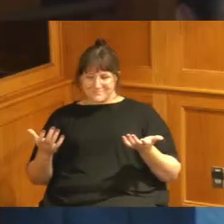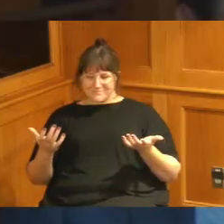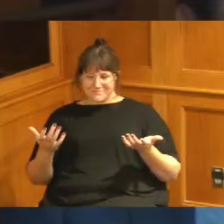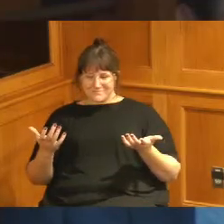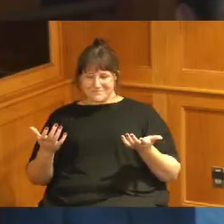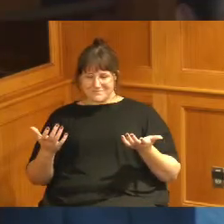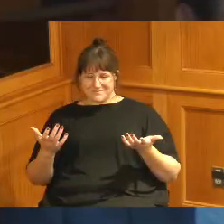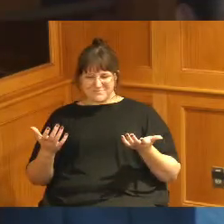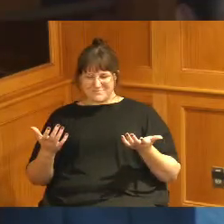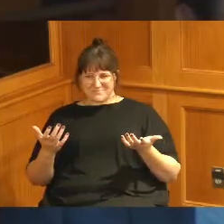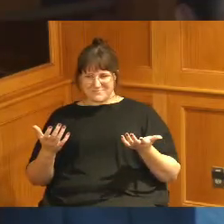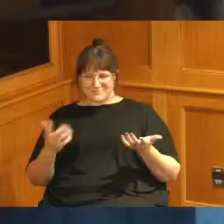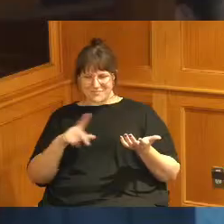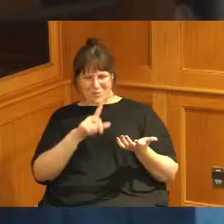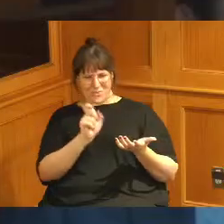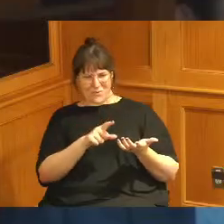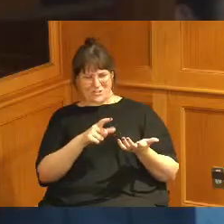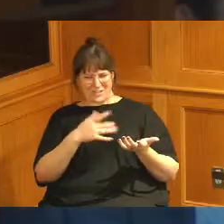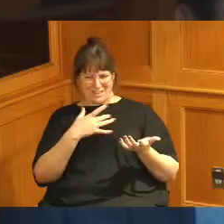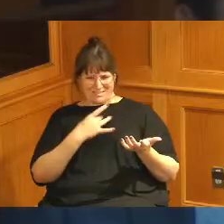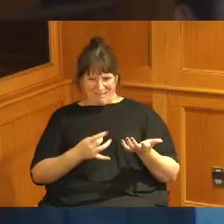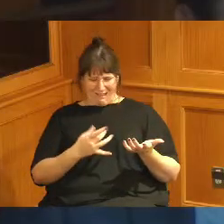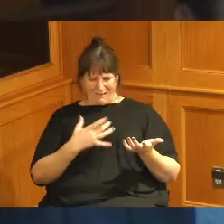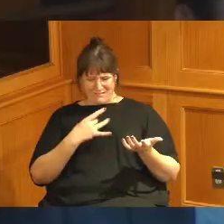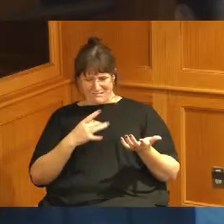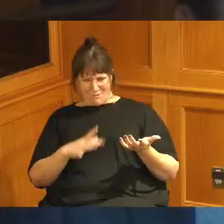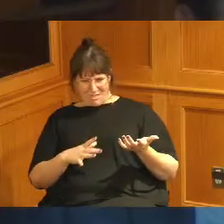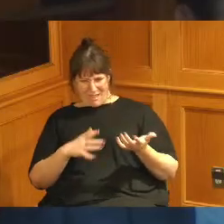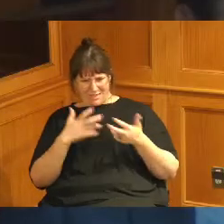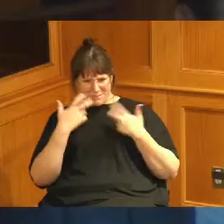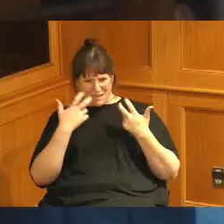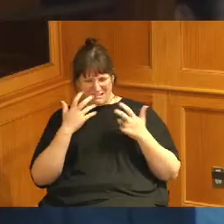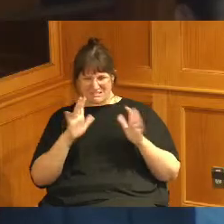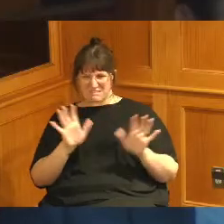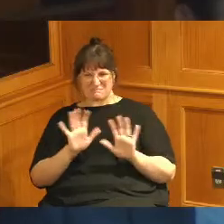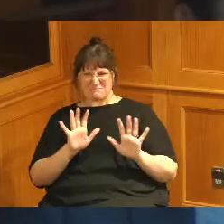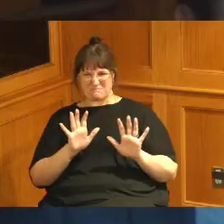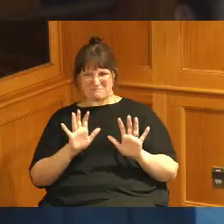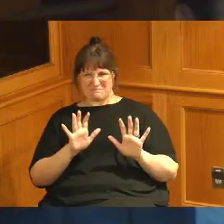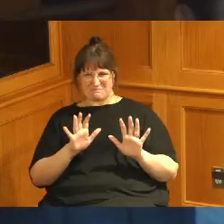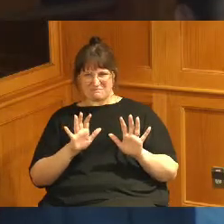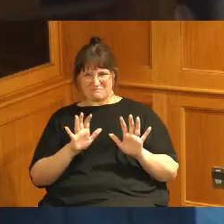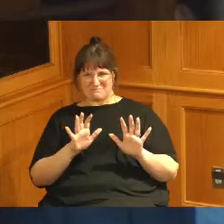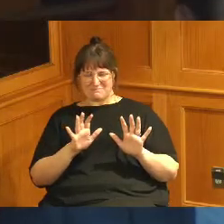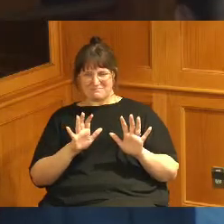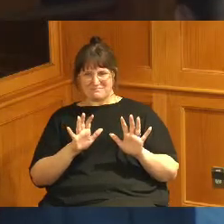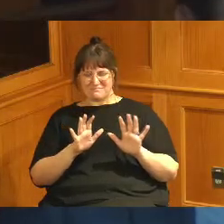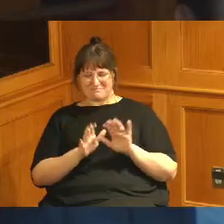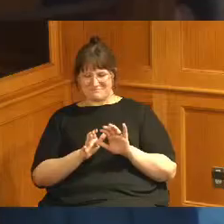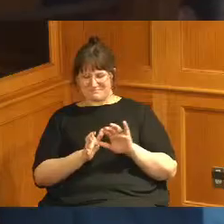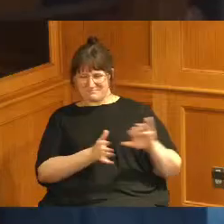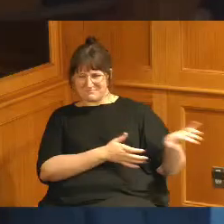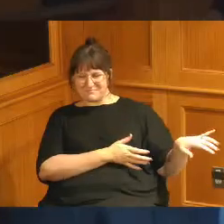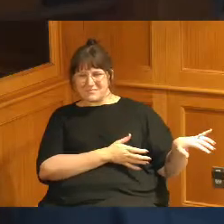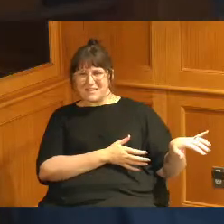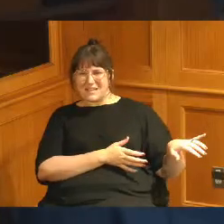anyone likes the Bengals or not like the Bengals. I think we're down to a business deal. It's just like when the Bengals go in